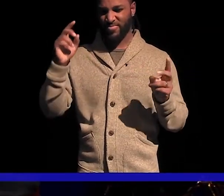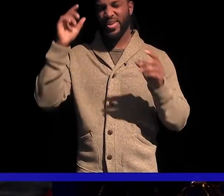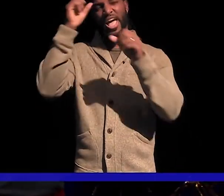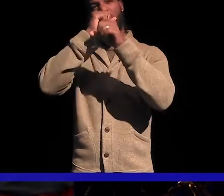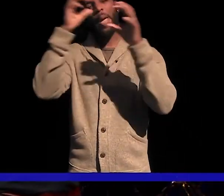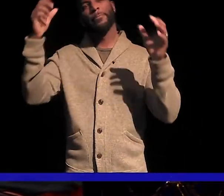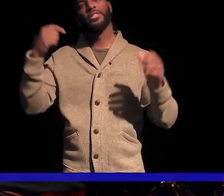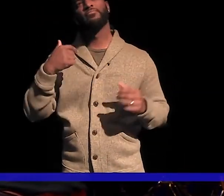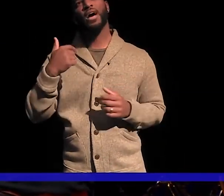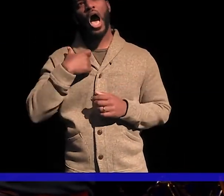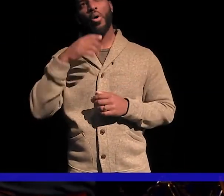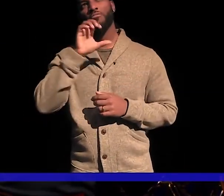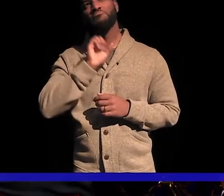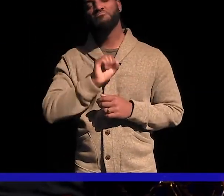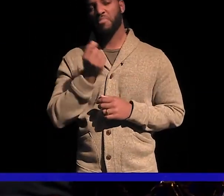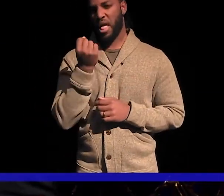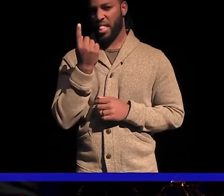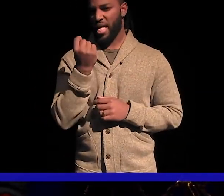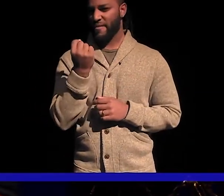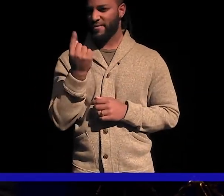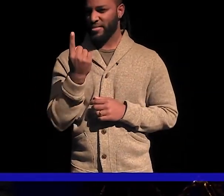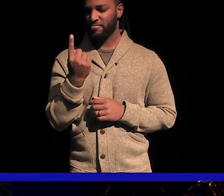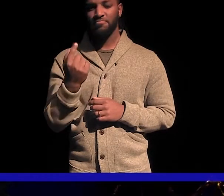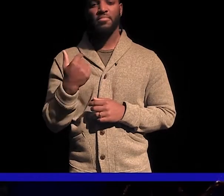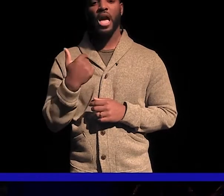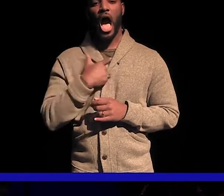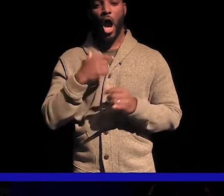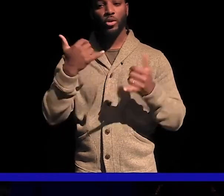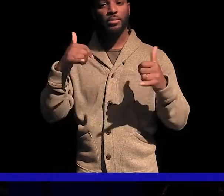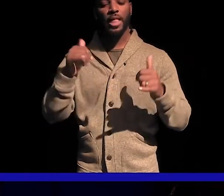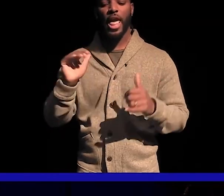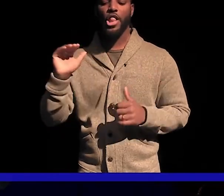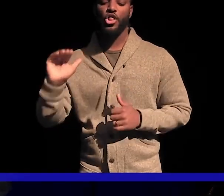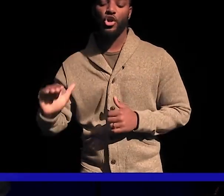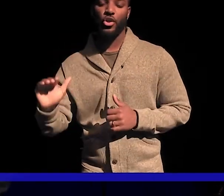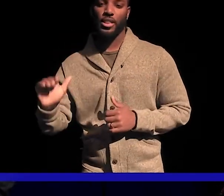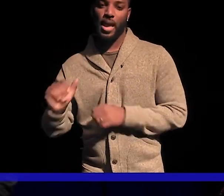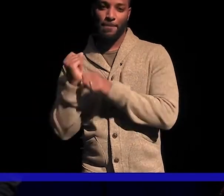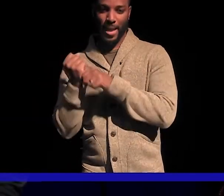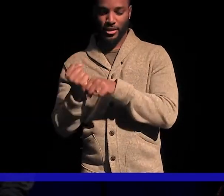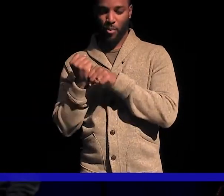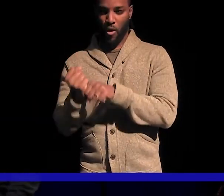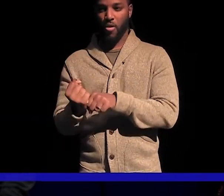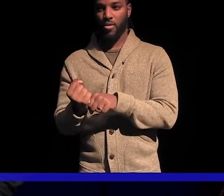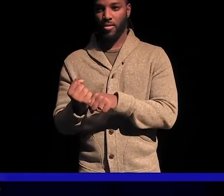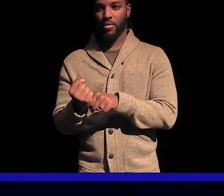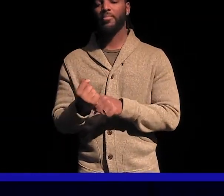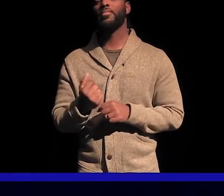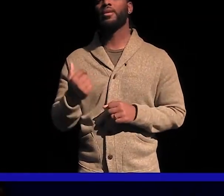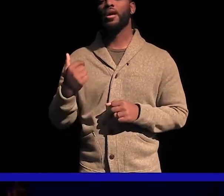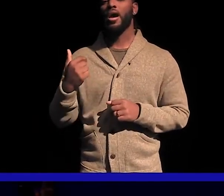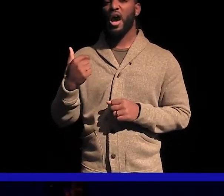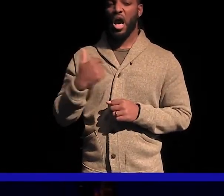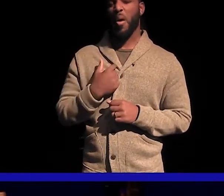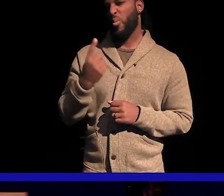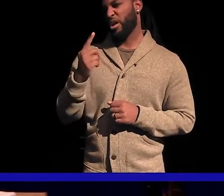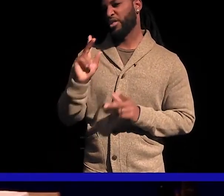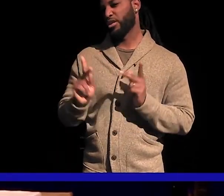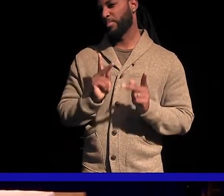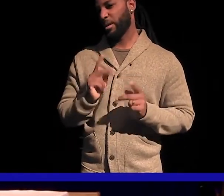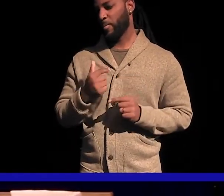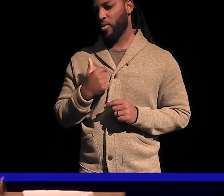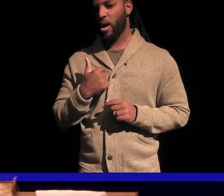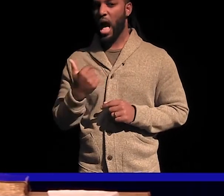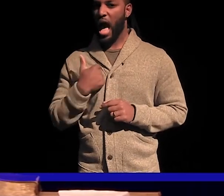I was 11 years old and I was playing Little League Baseball. And I'm one of those people